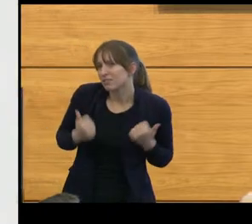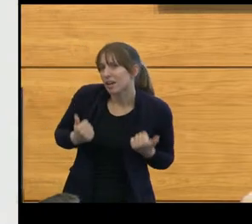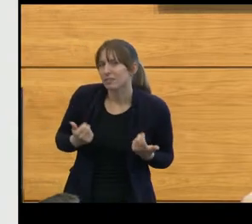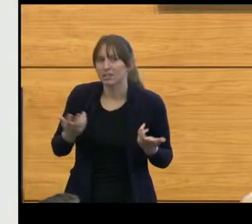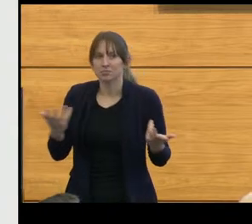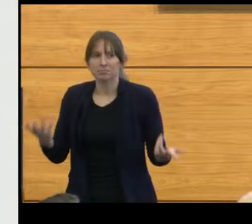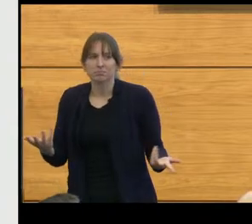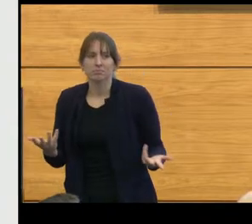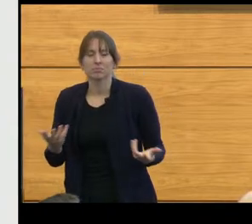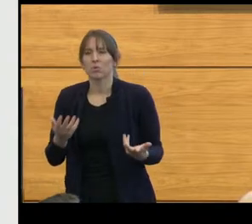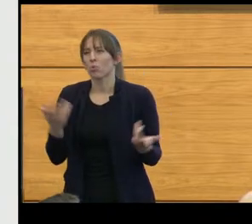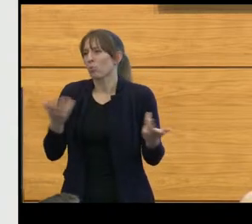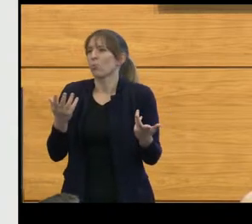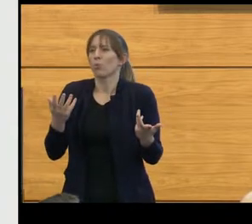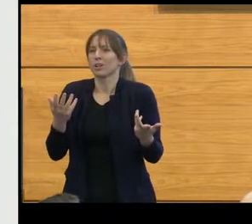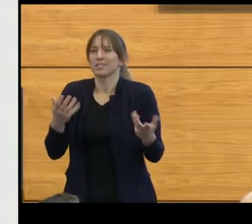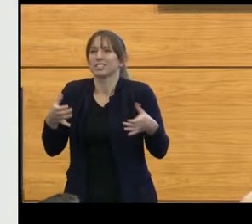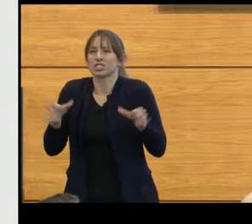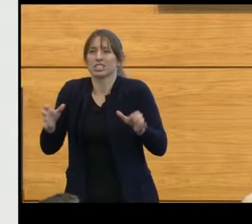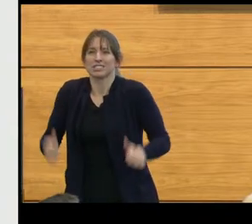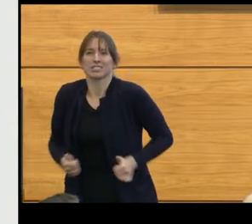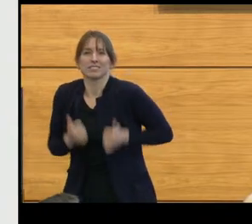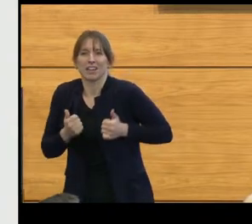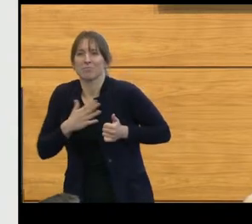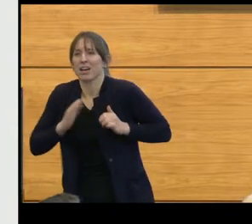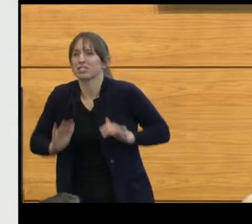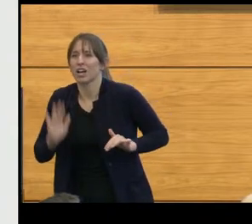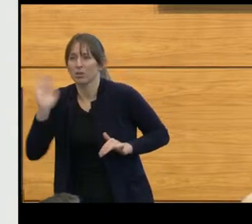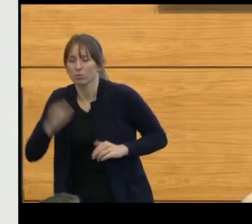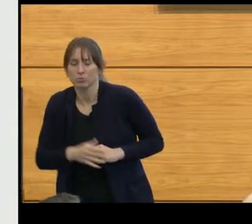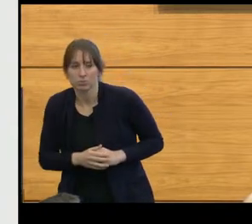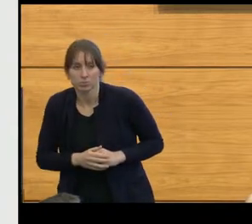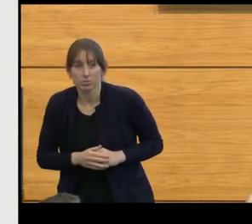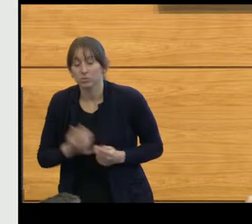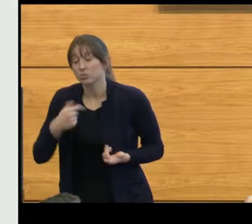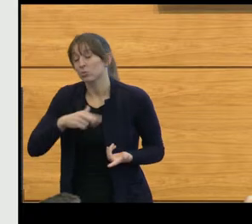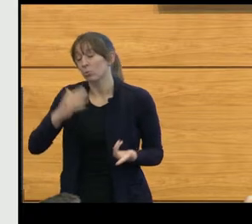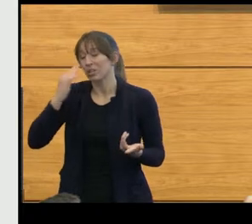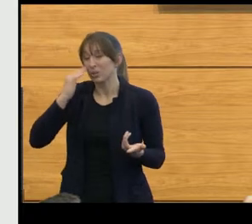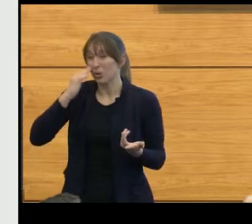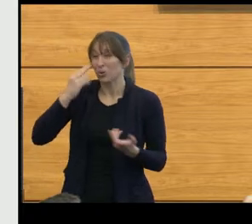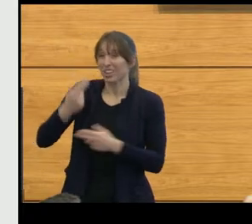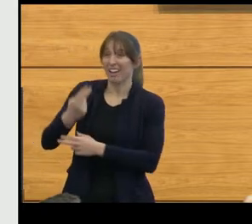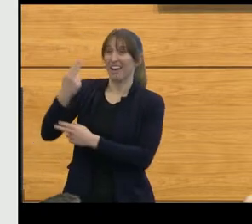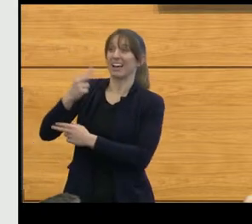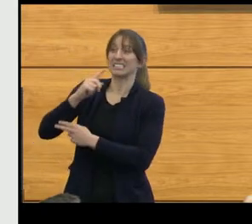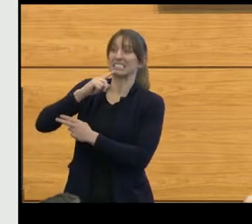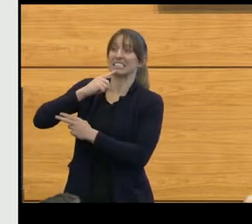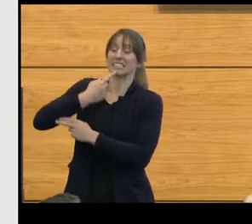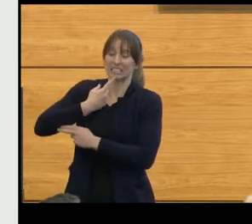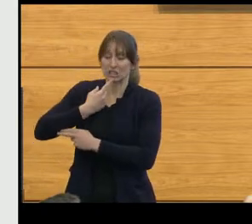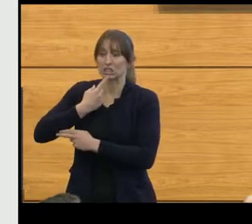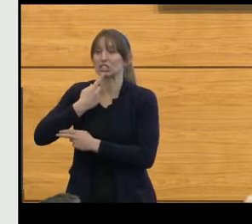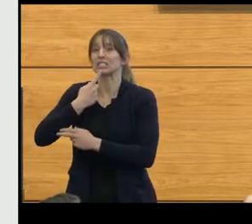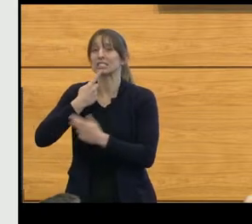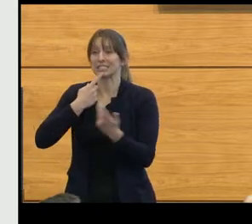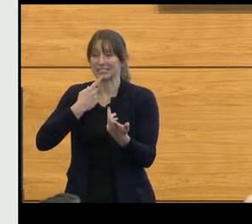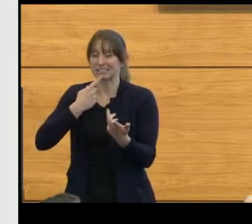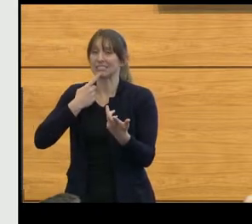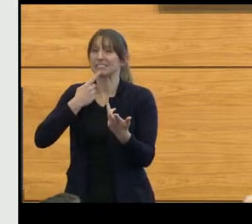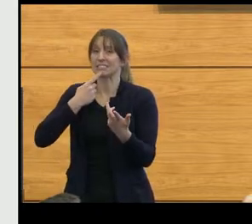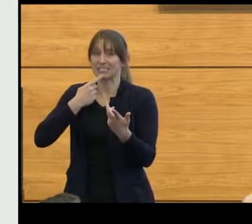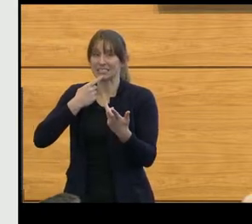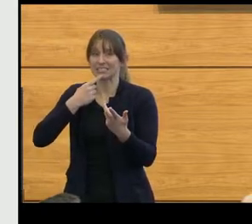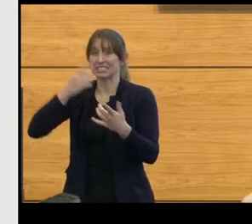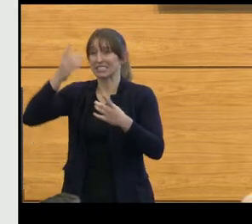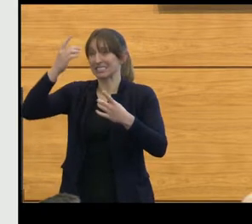the survivability for my child? We know that the high-grade gliomas have a very low chance of long-term survival,